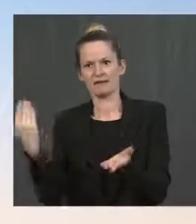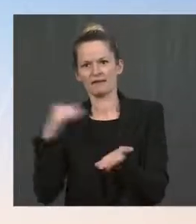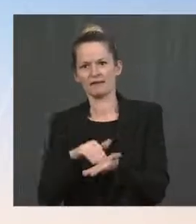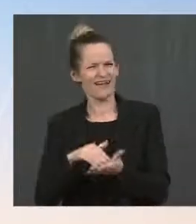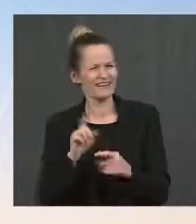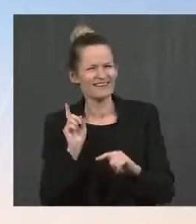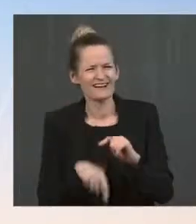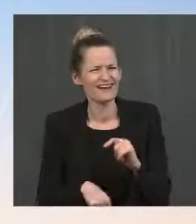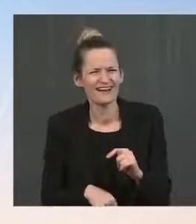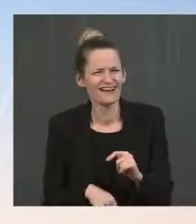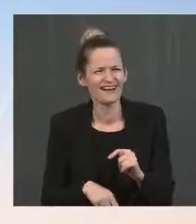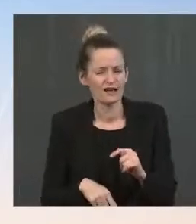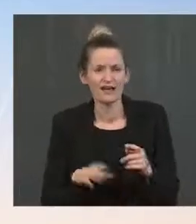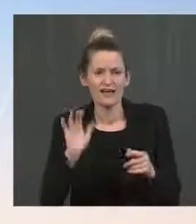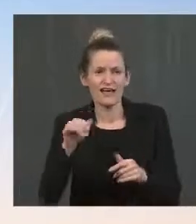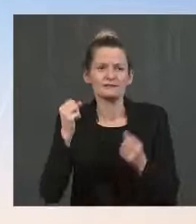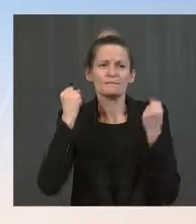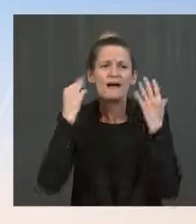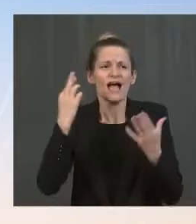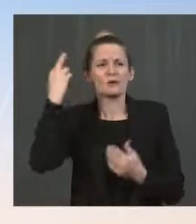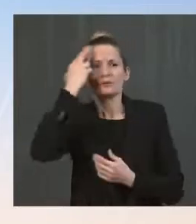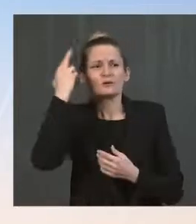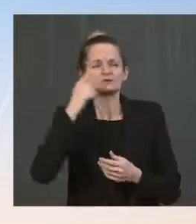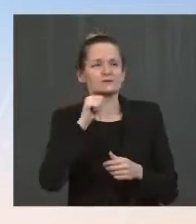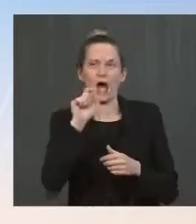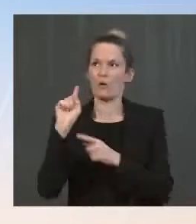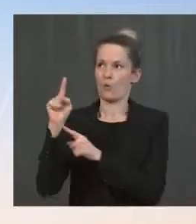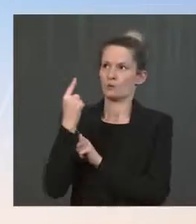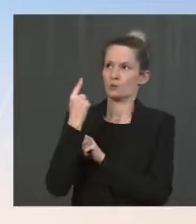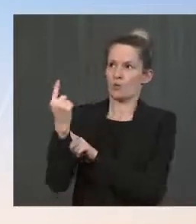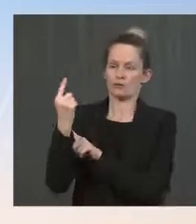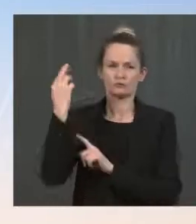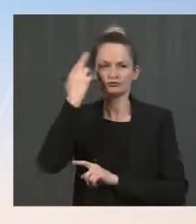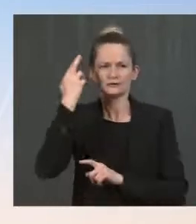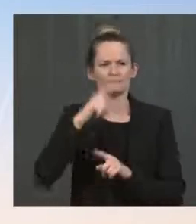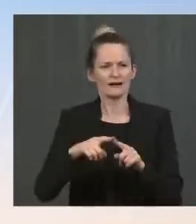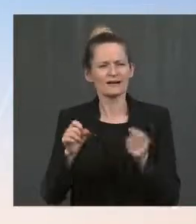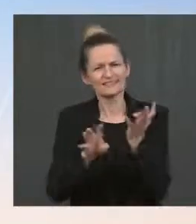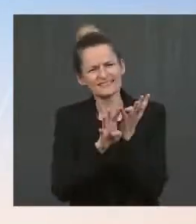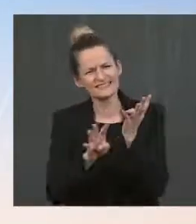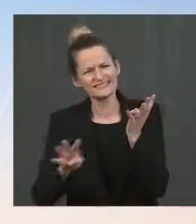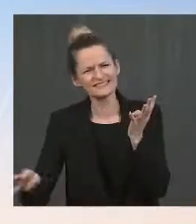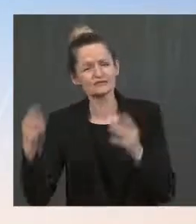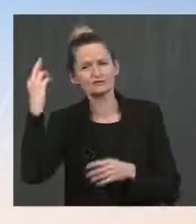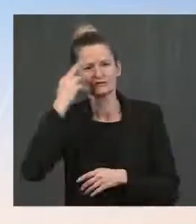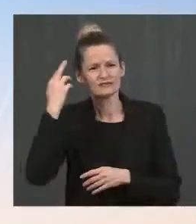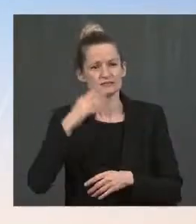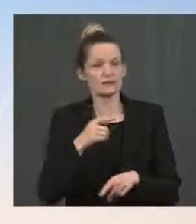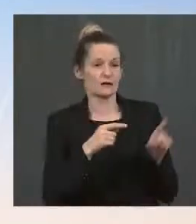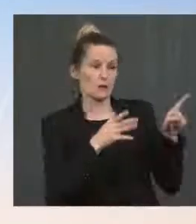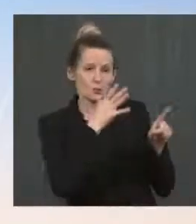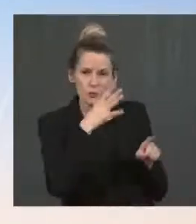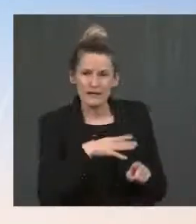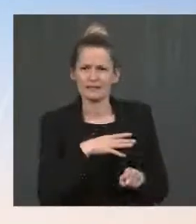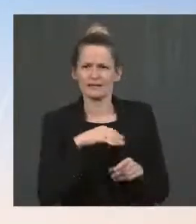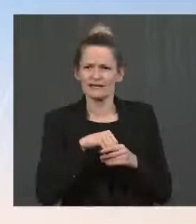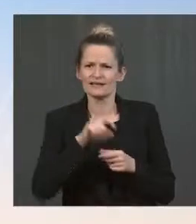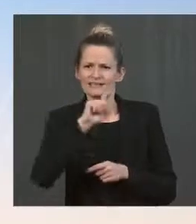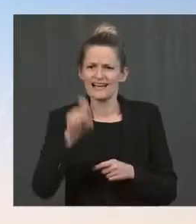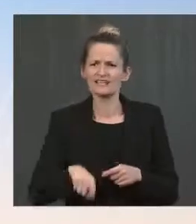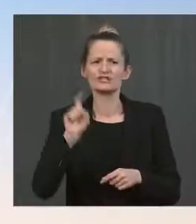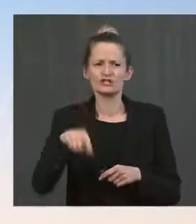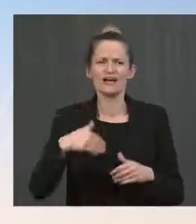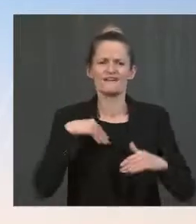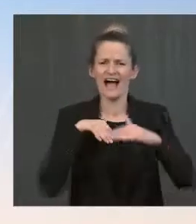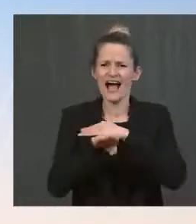many reasons, I should say, not the only reason, why women in Texas should have access to health care. So it does not change our objectives, does not change